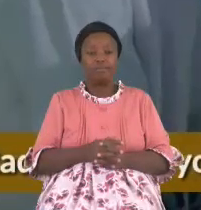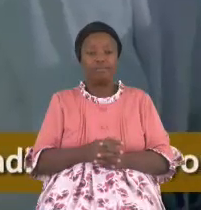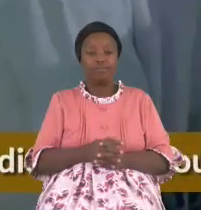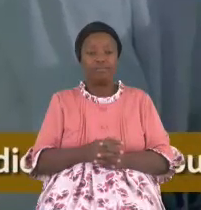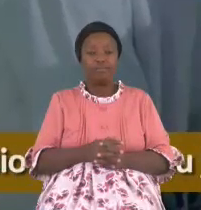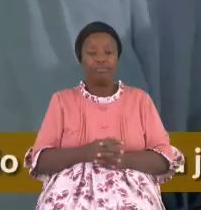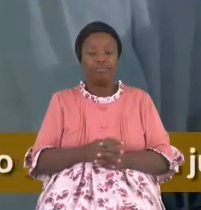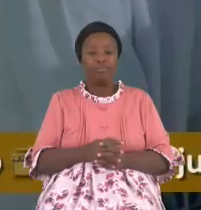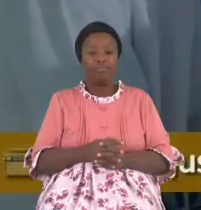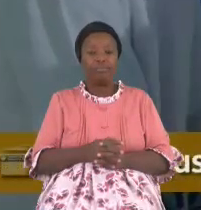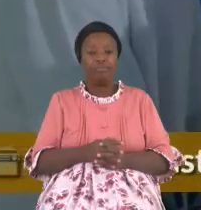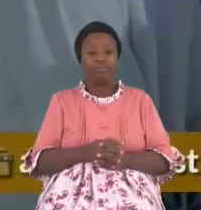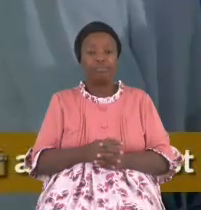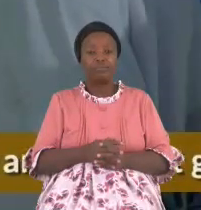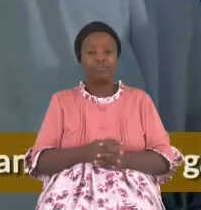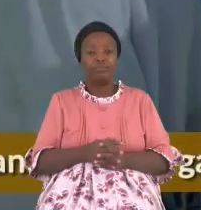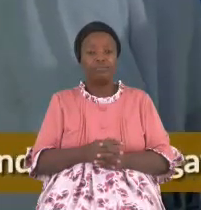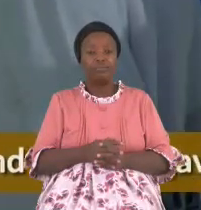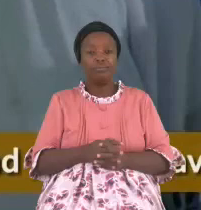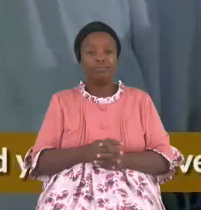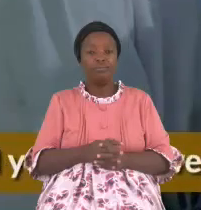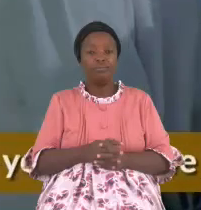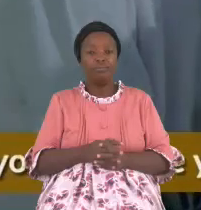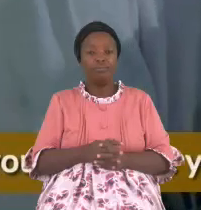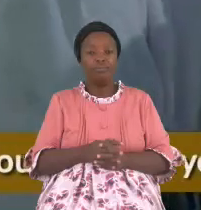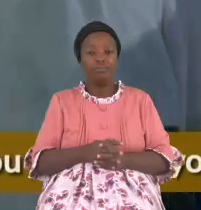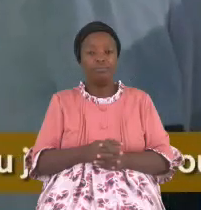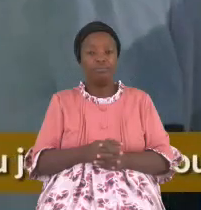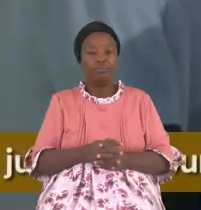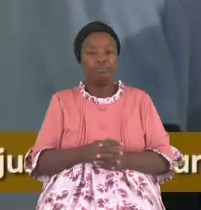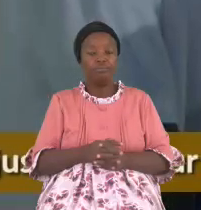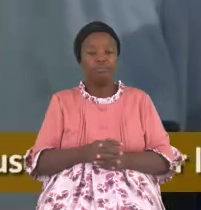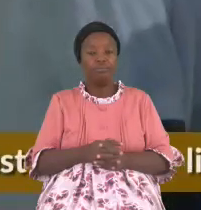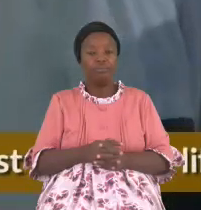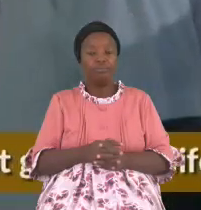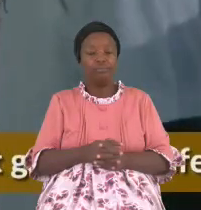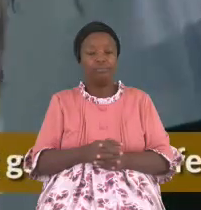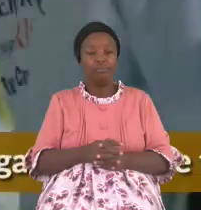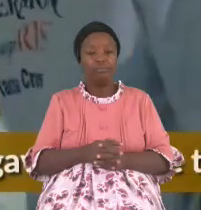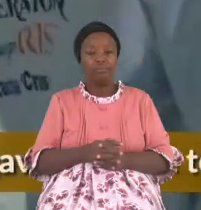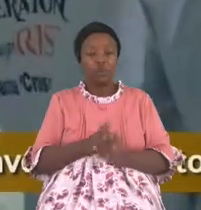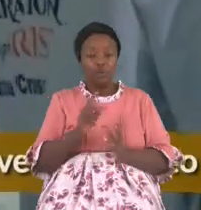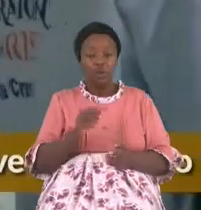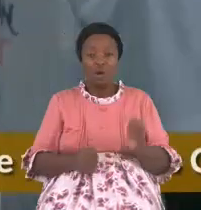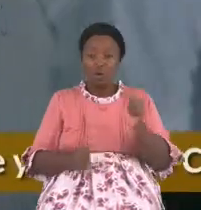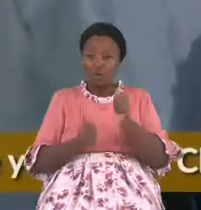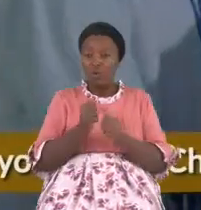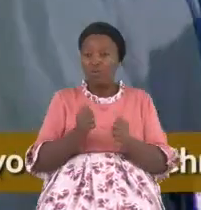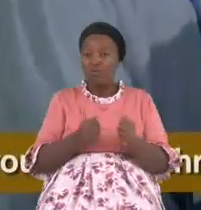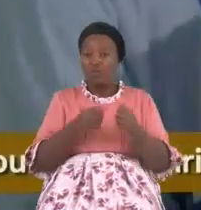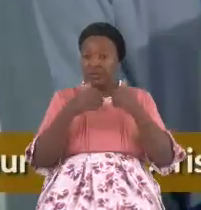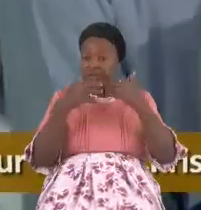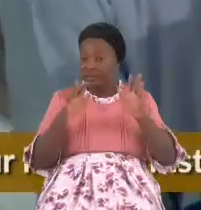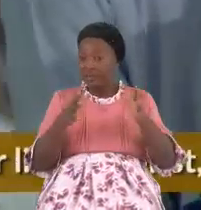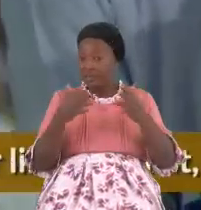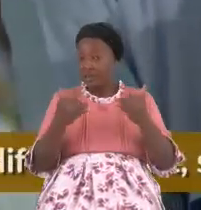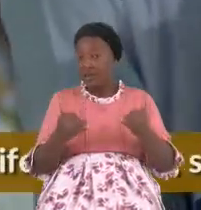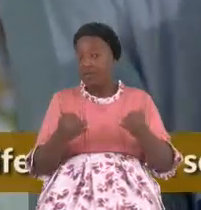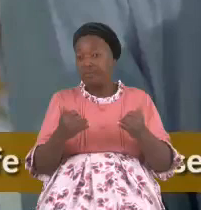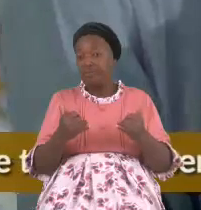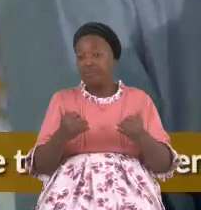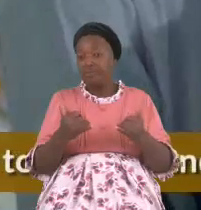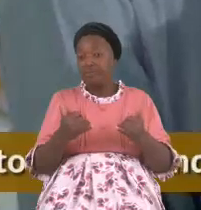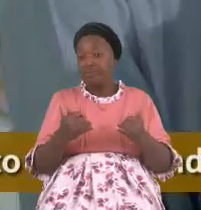me those are the front you are almost through now far at the middle